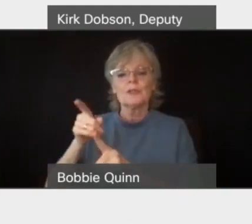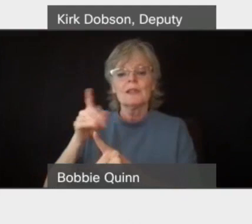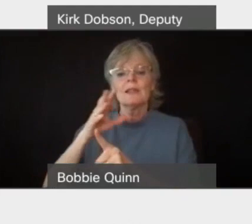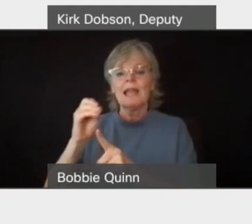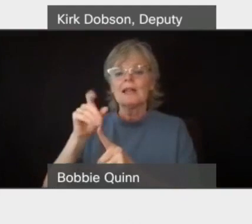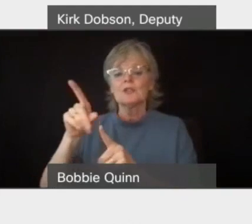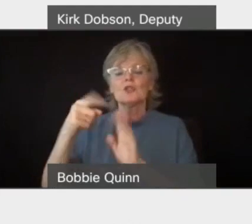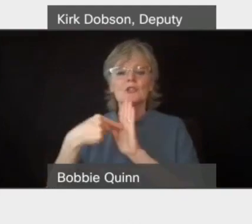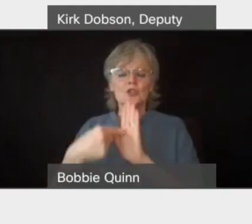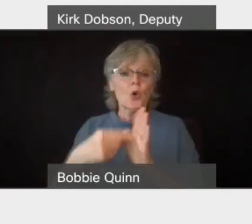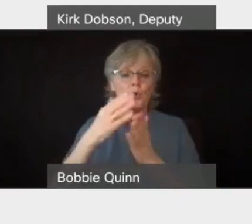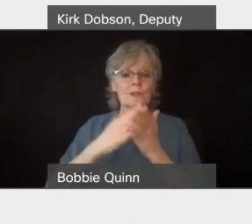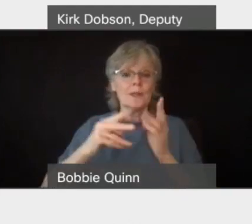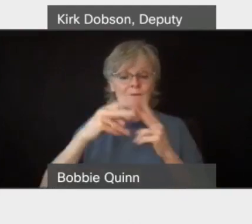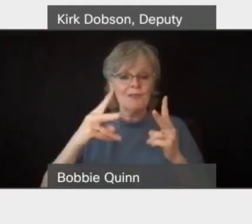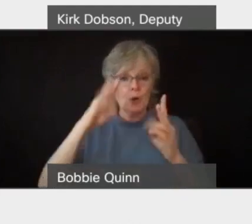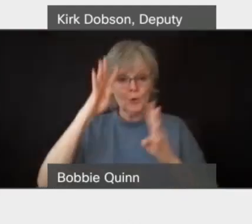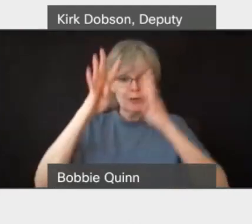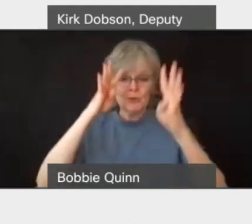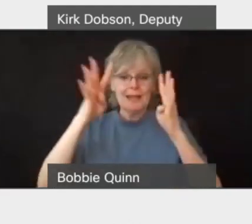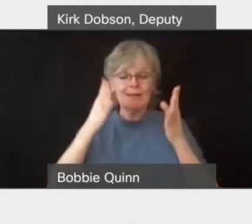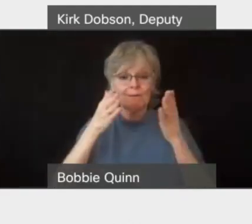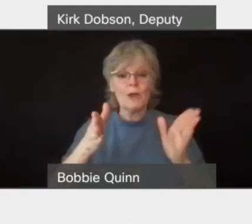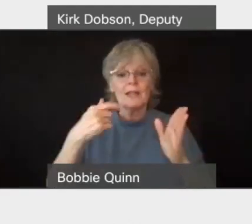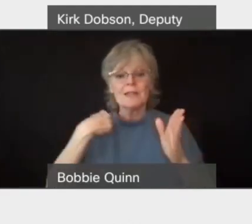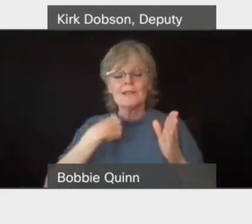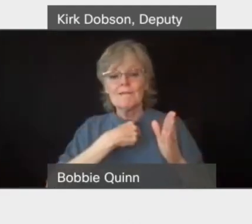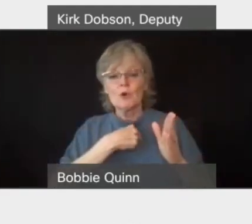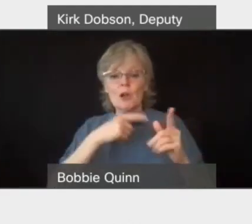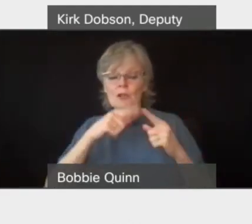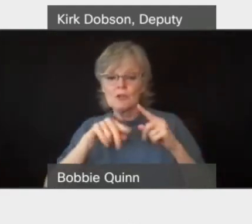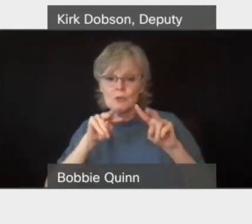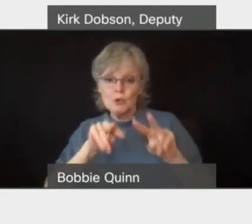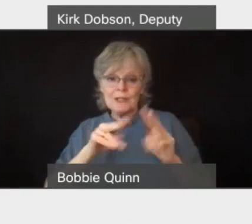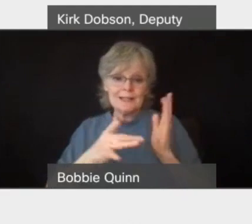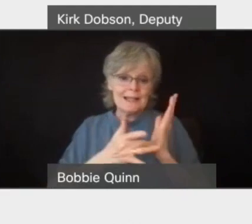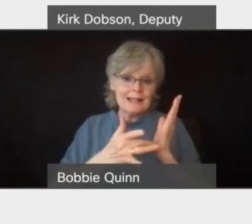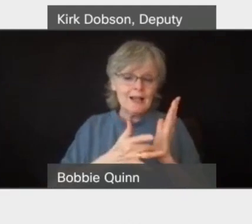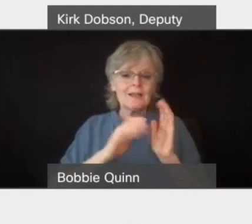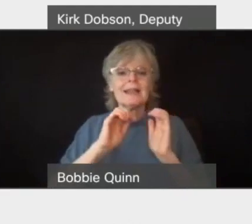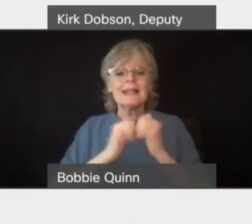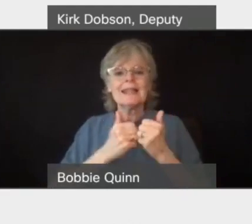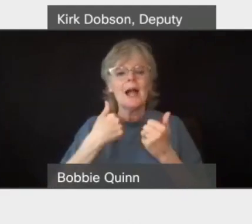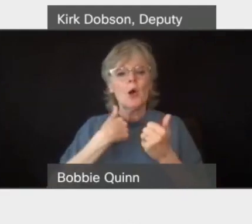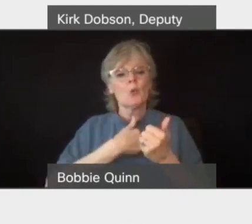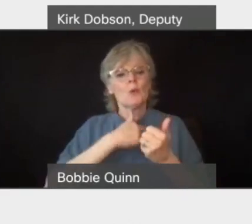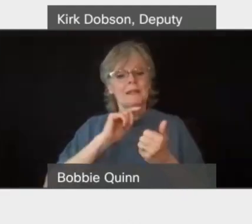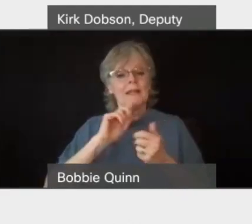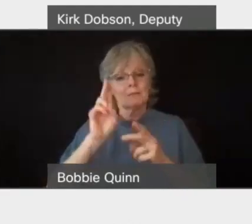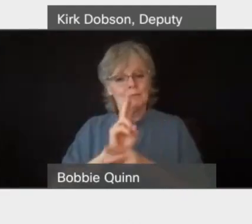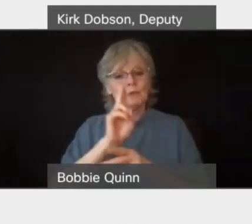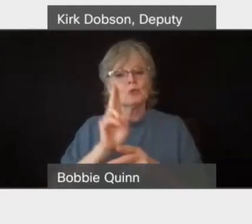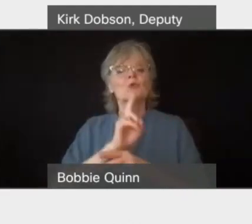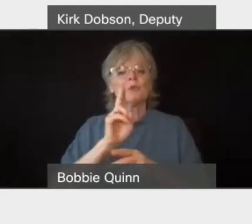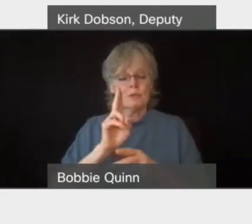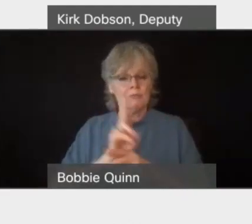showcase some creative and innovative ways to look at tech and how you can implement them in people's lives and create goals